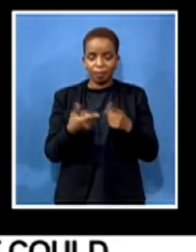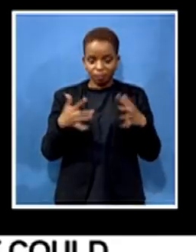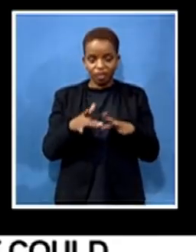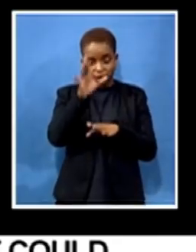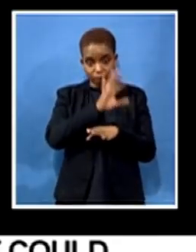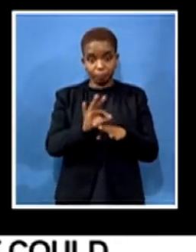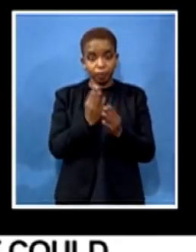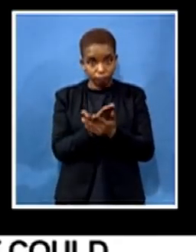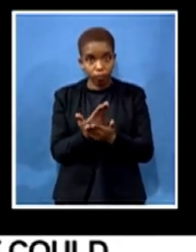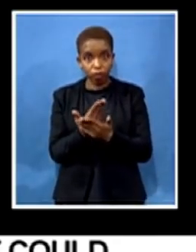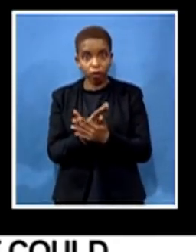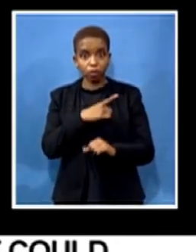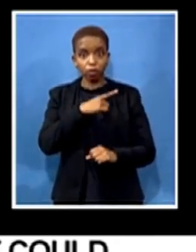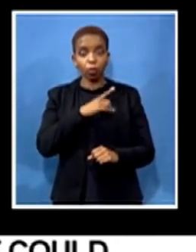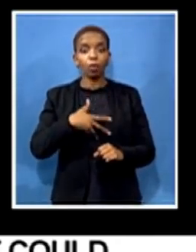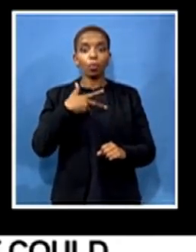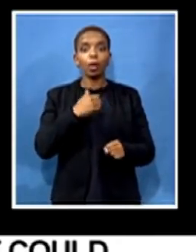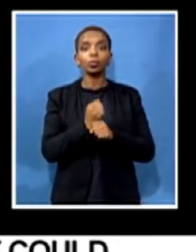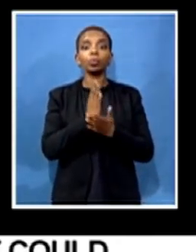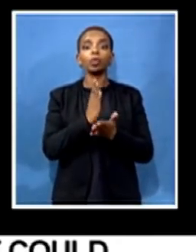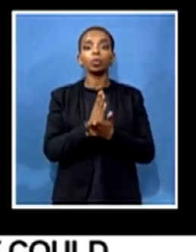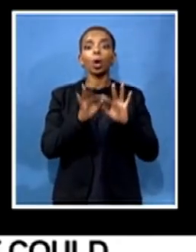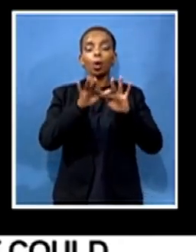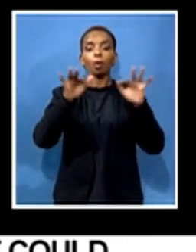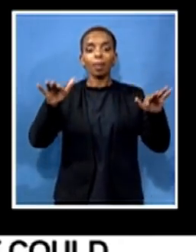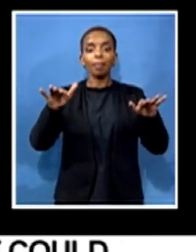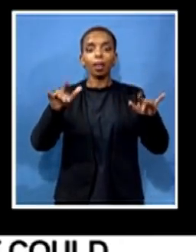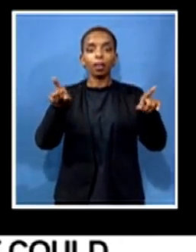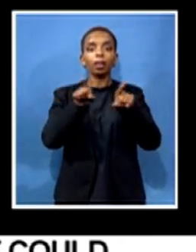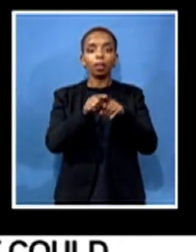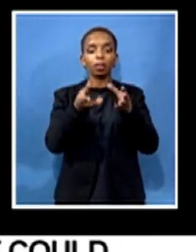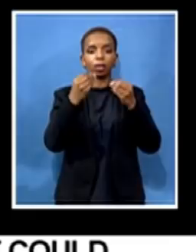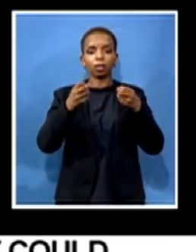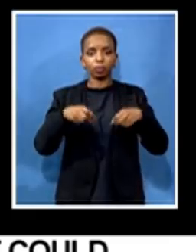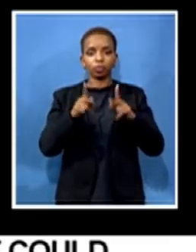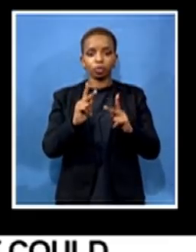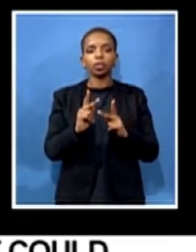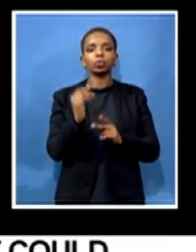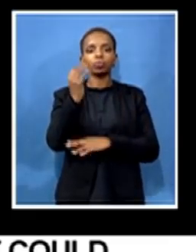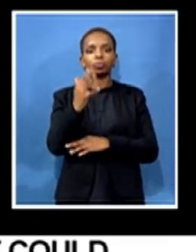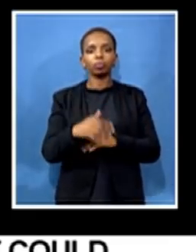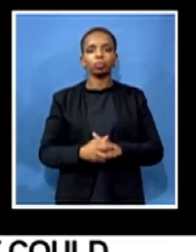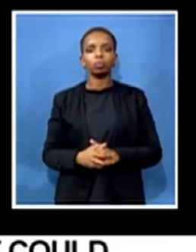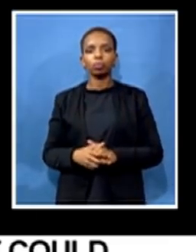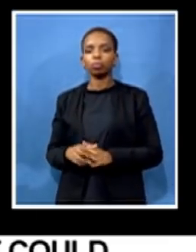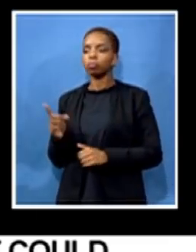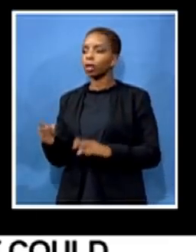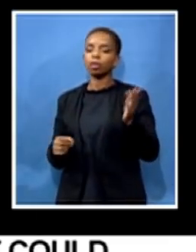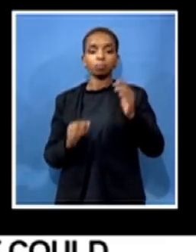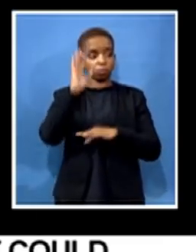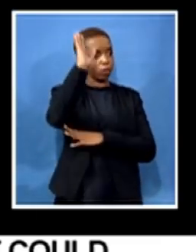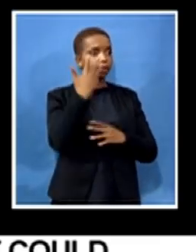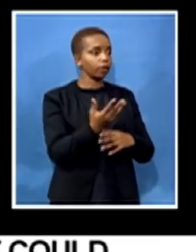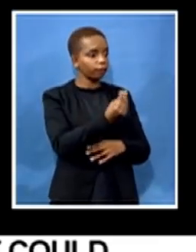will be able to get. Honourable Michaelakas, your order is what? Please look at the hands being raised. Thank you very much, Deputy Chairperson.